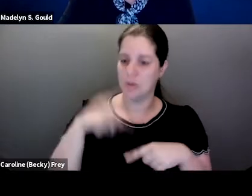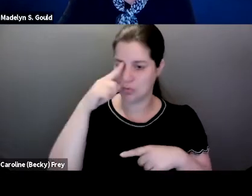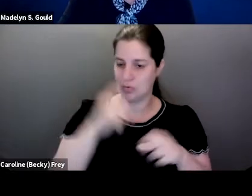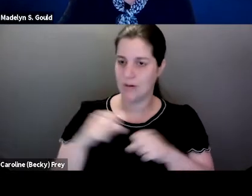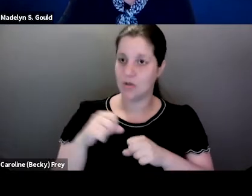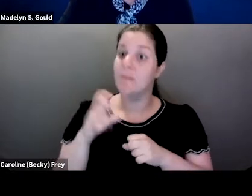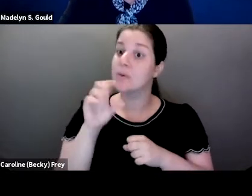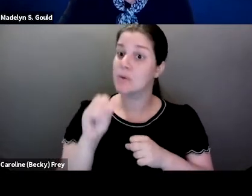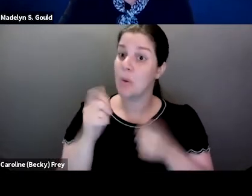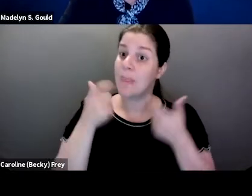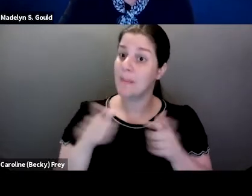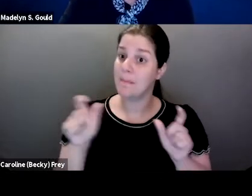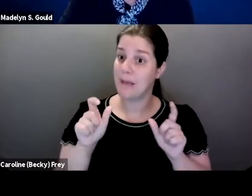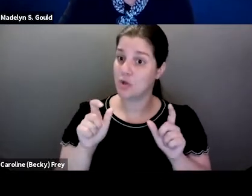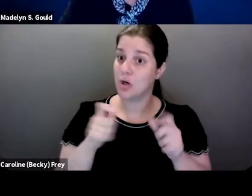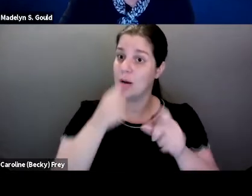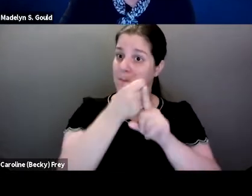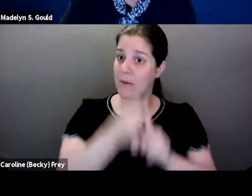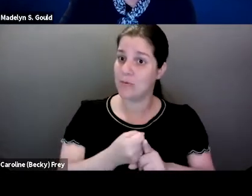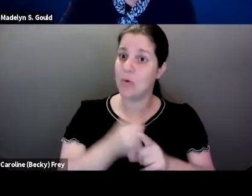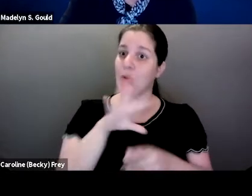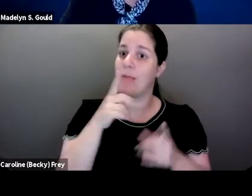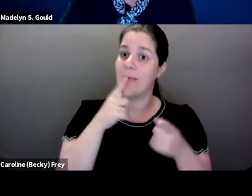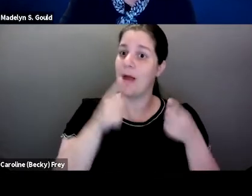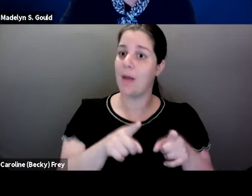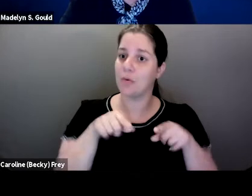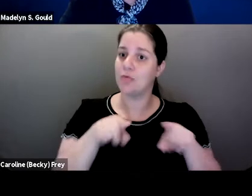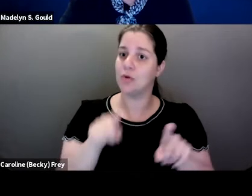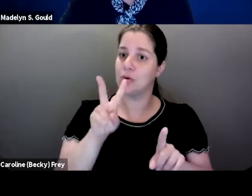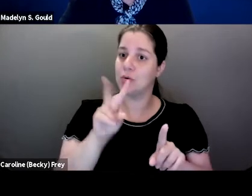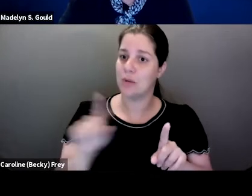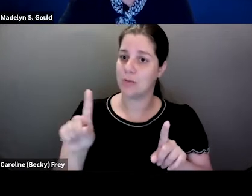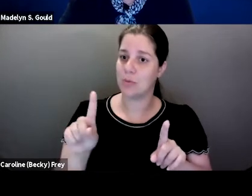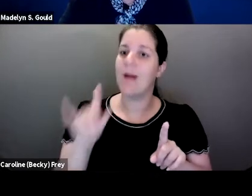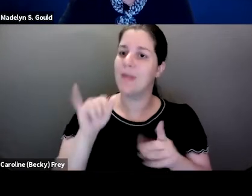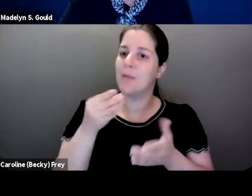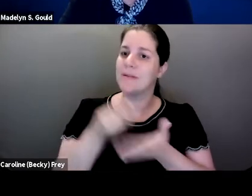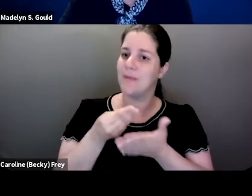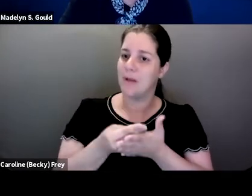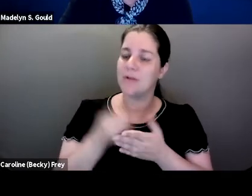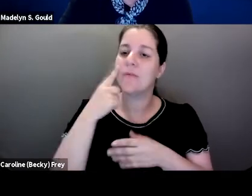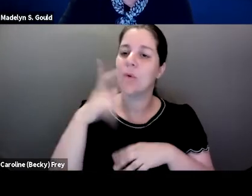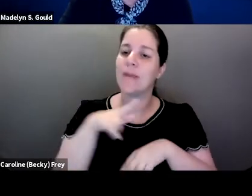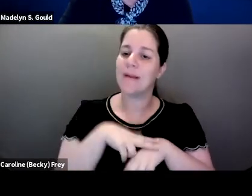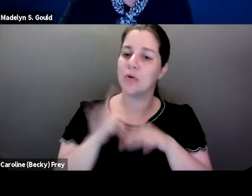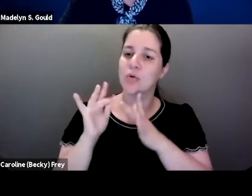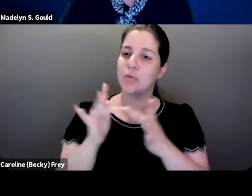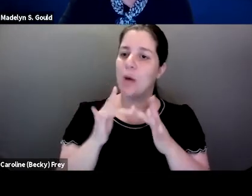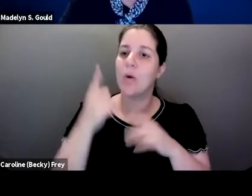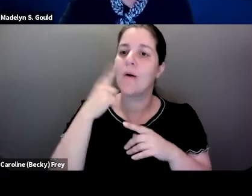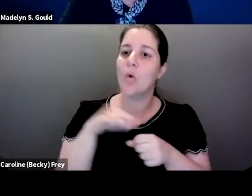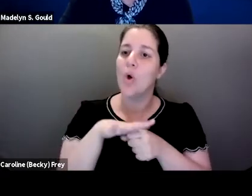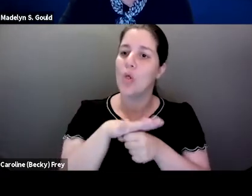the major milestone that occurred in 2001 was the funding of a national network of